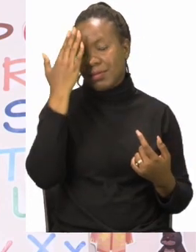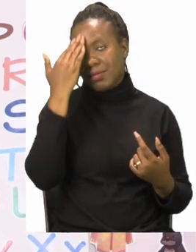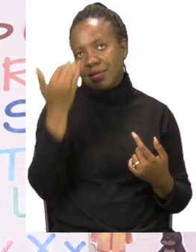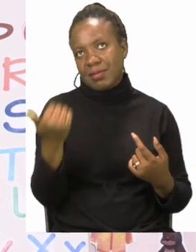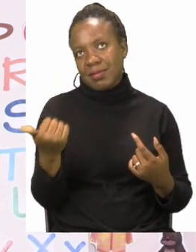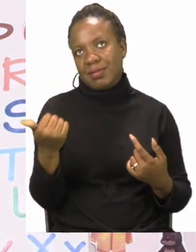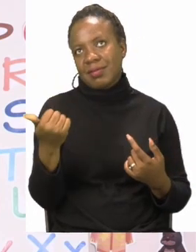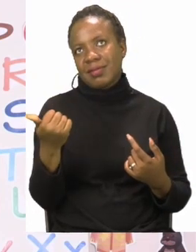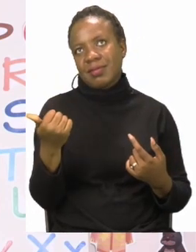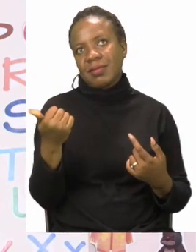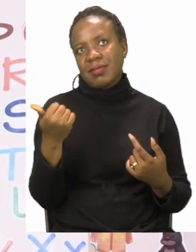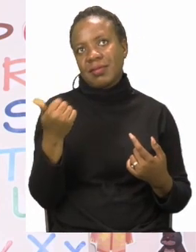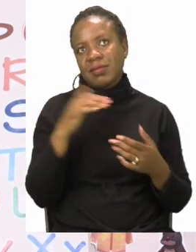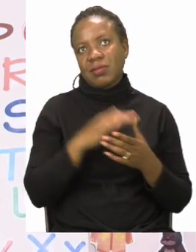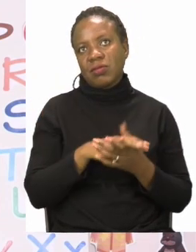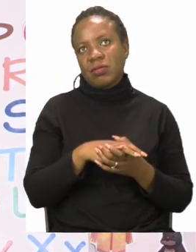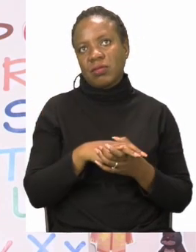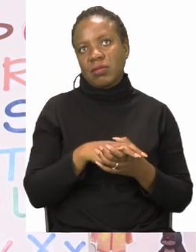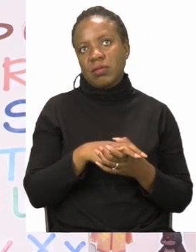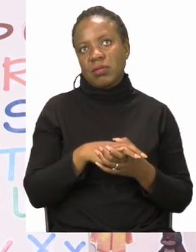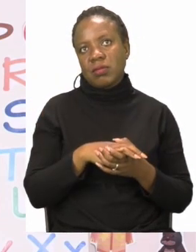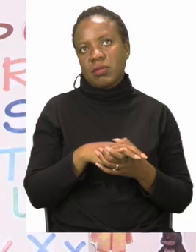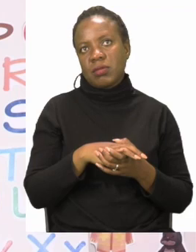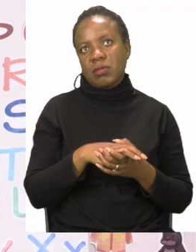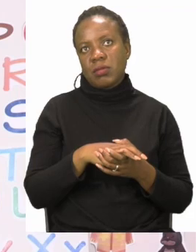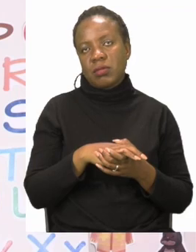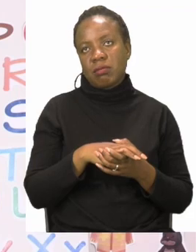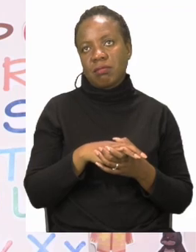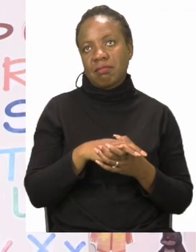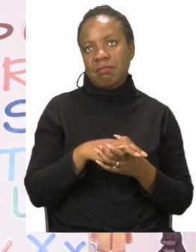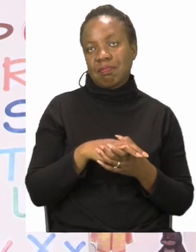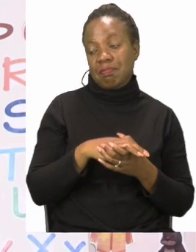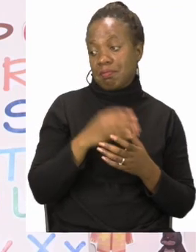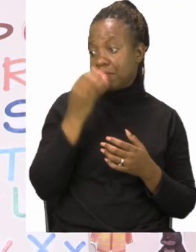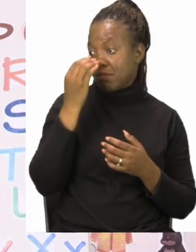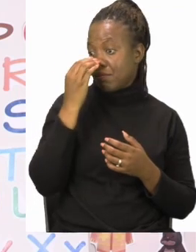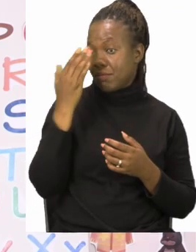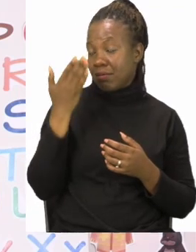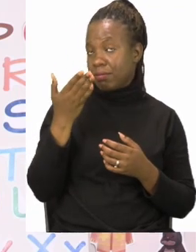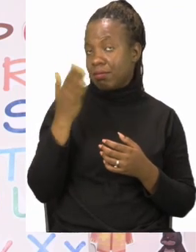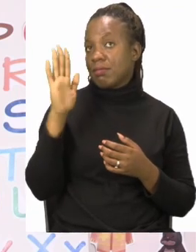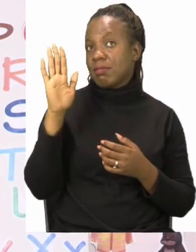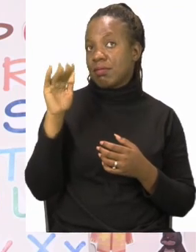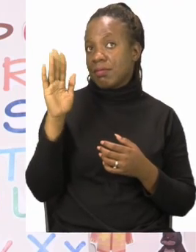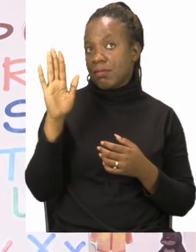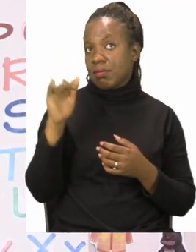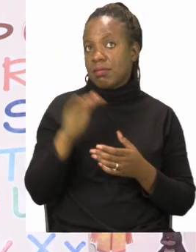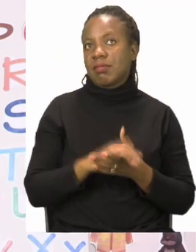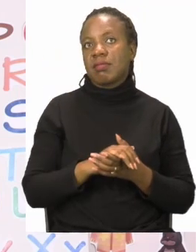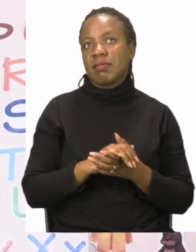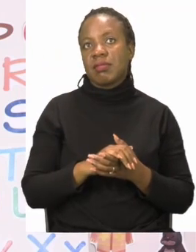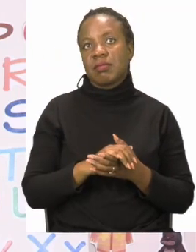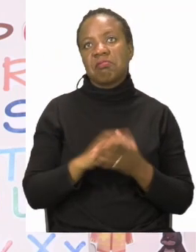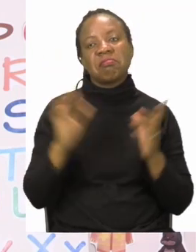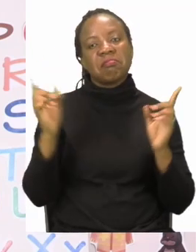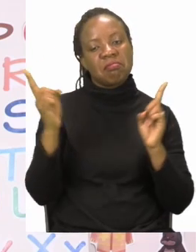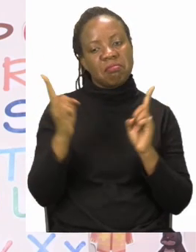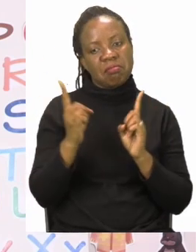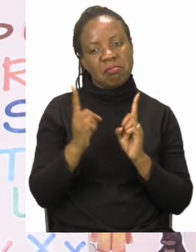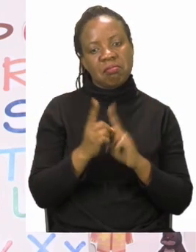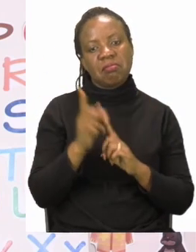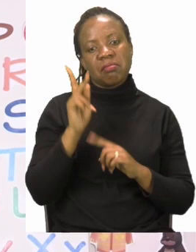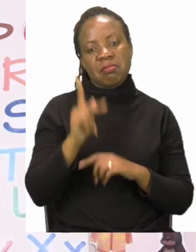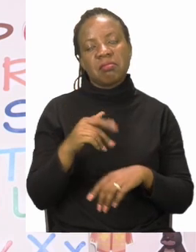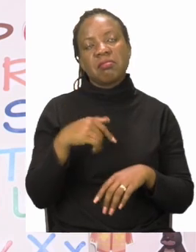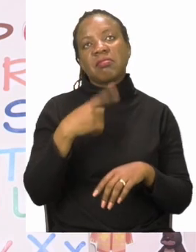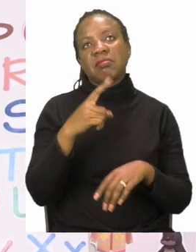there he is! Hello, Zoshi! Now, we'll ask Zoshi to say goodbye to you as well. We will see you next time.